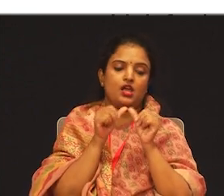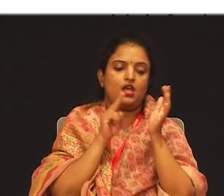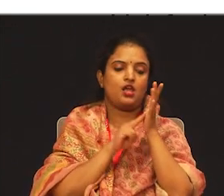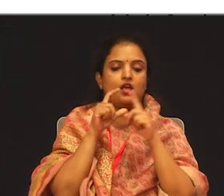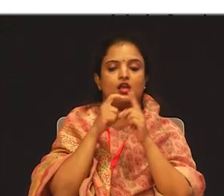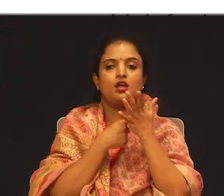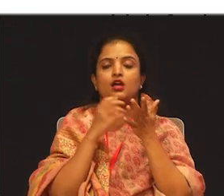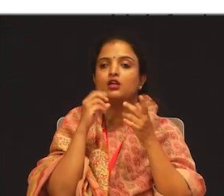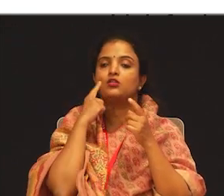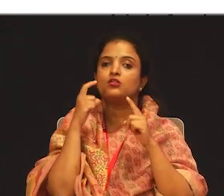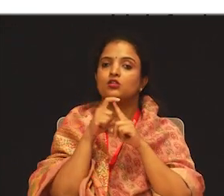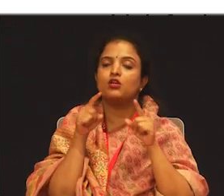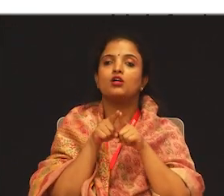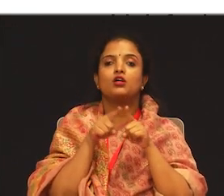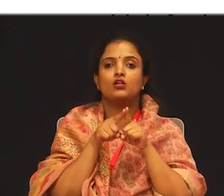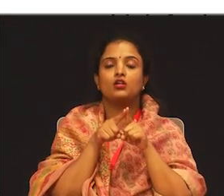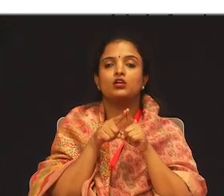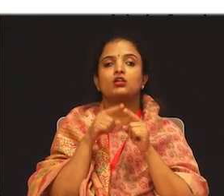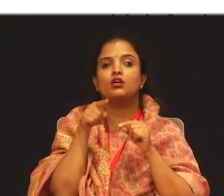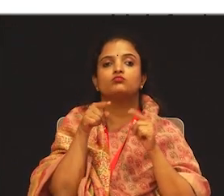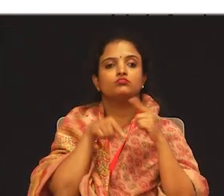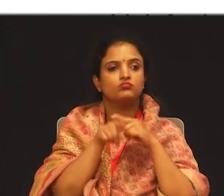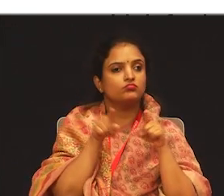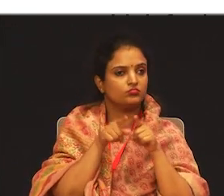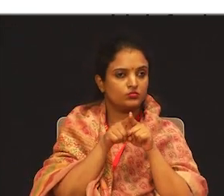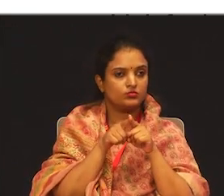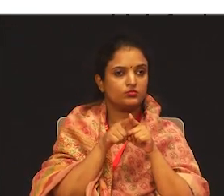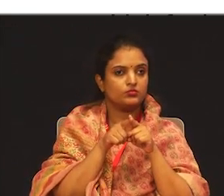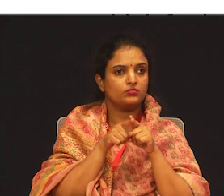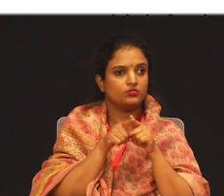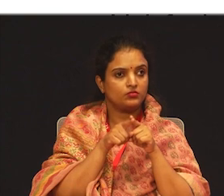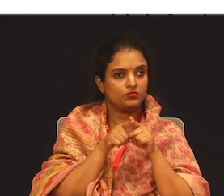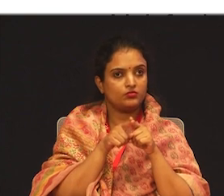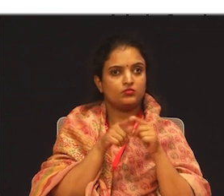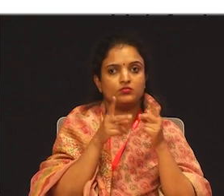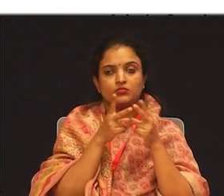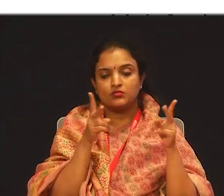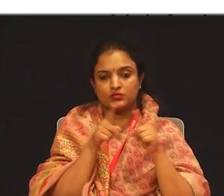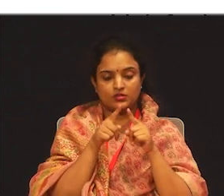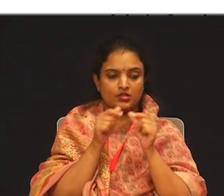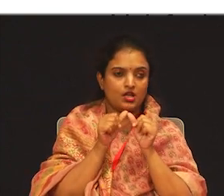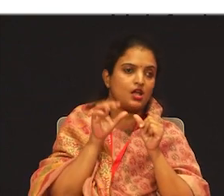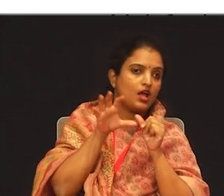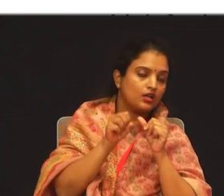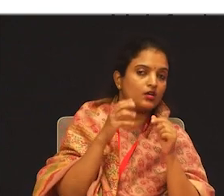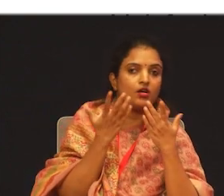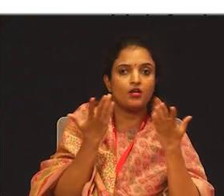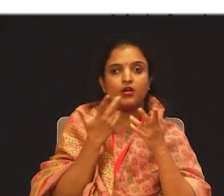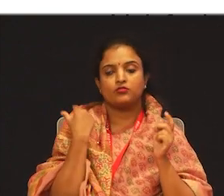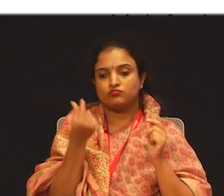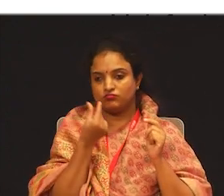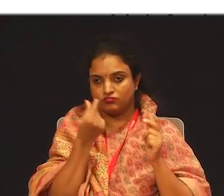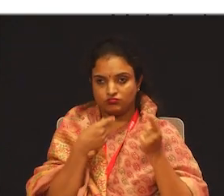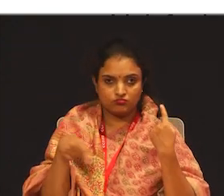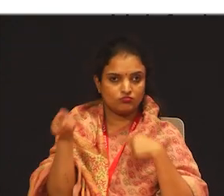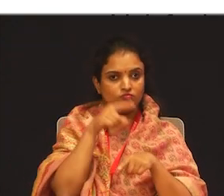Accessibility Initiative, you will be taken to a web page wherein all the accessibility initiatives taken by NCERT